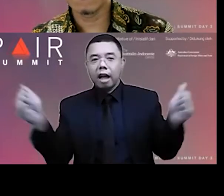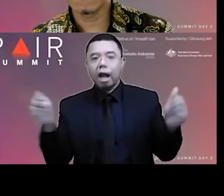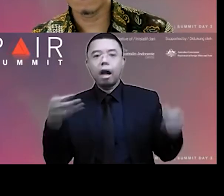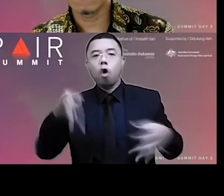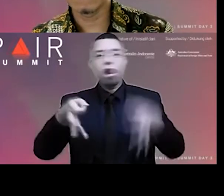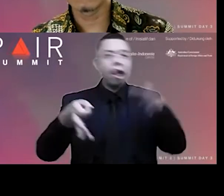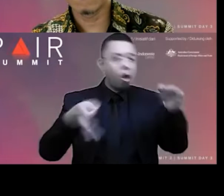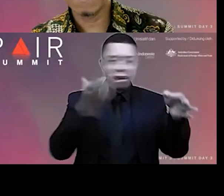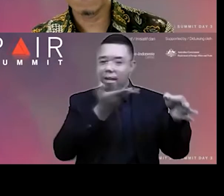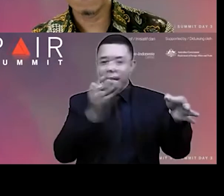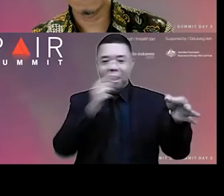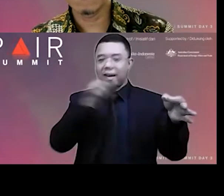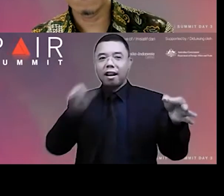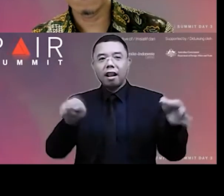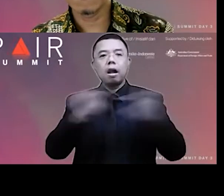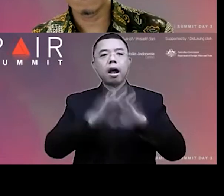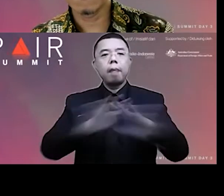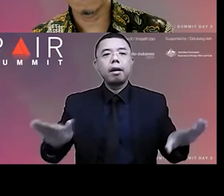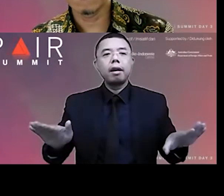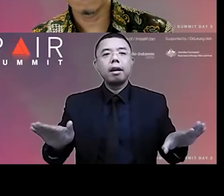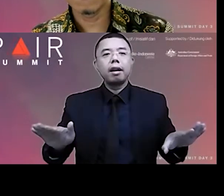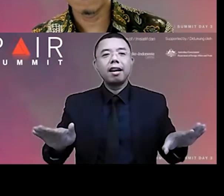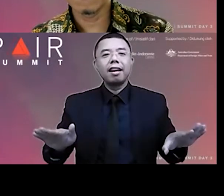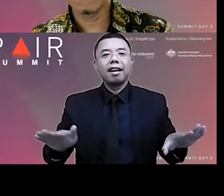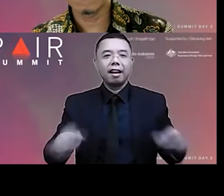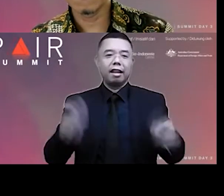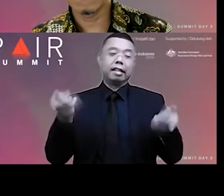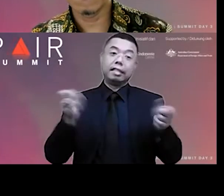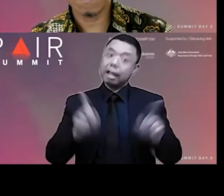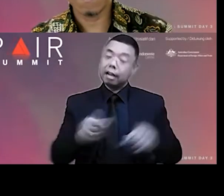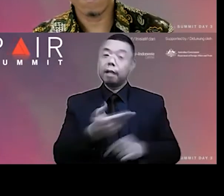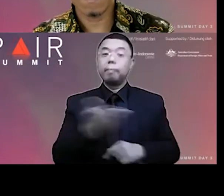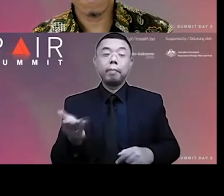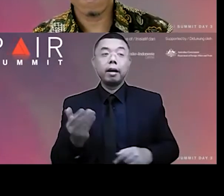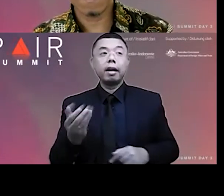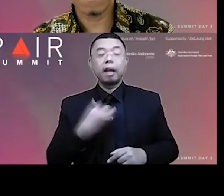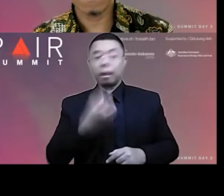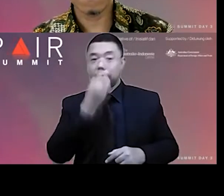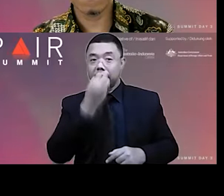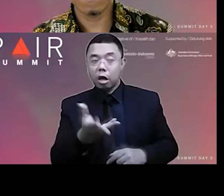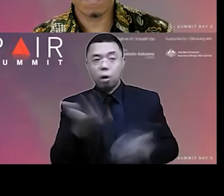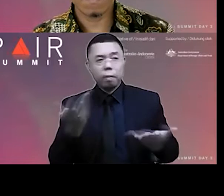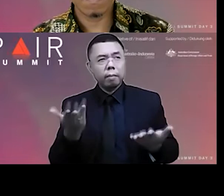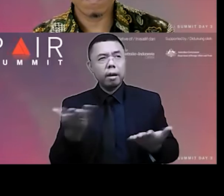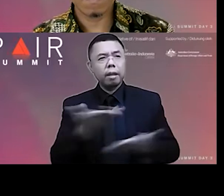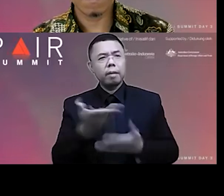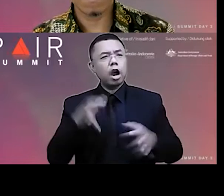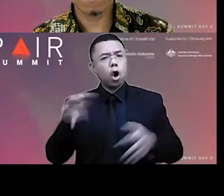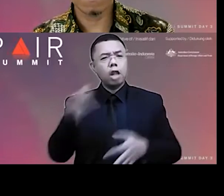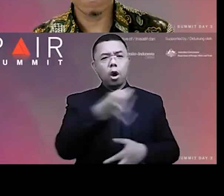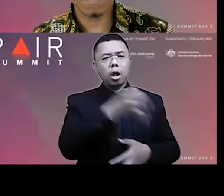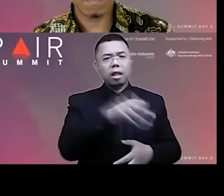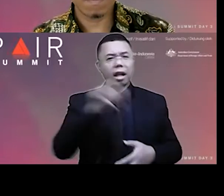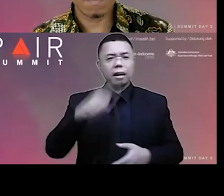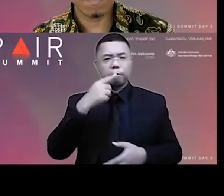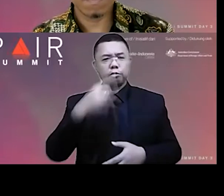safest. So how do they define safest? Basically, these cities have a high vaccination rates. These cities